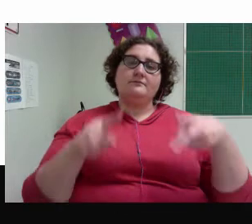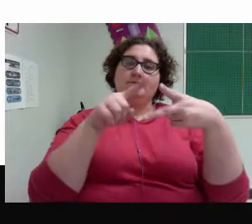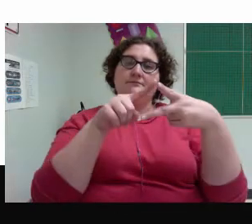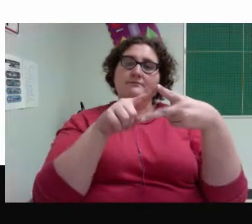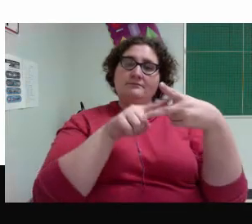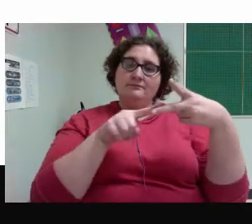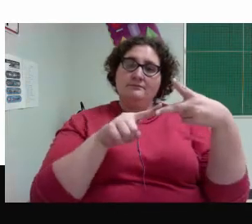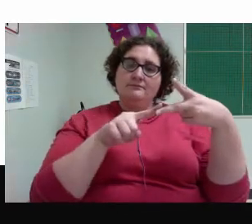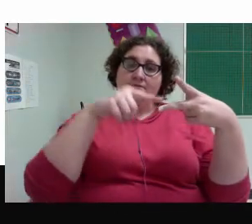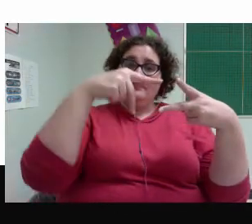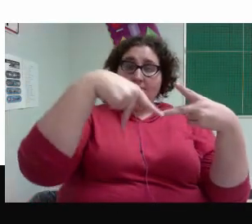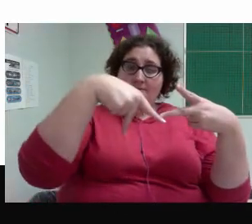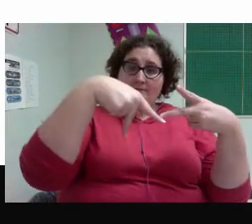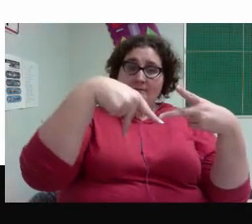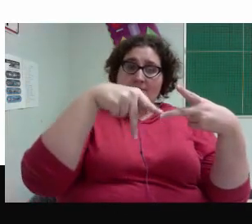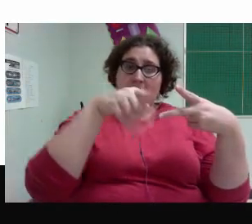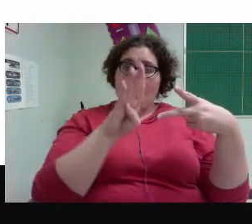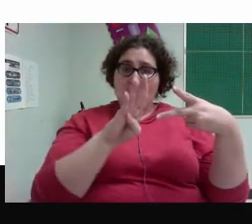angle